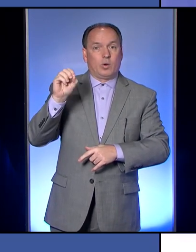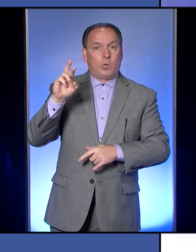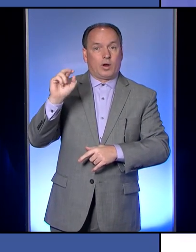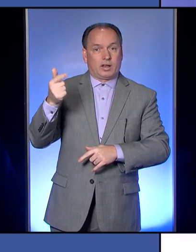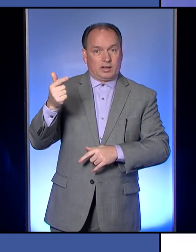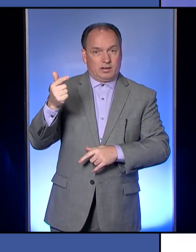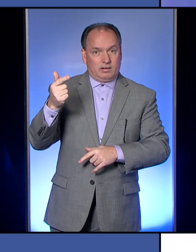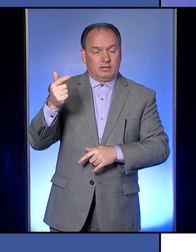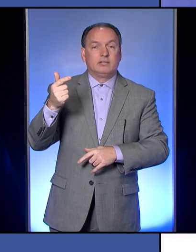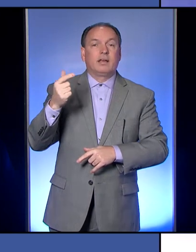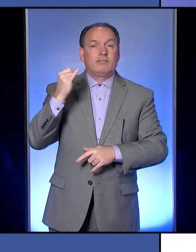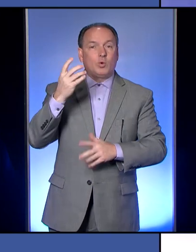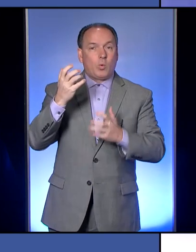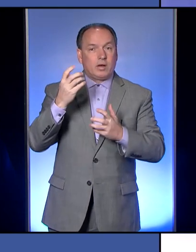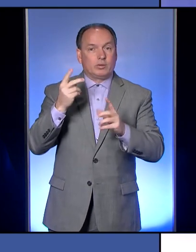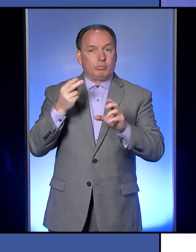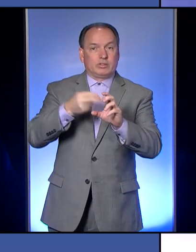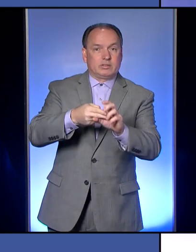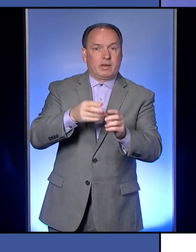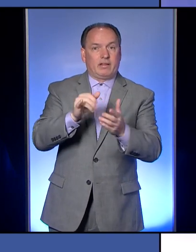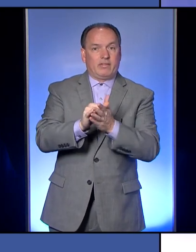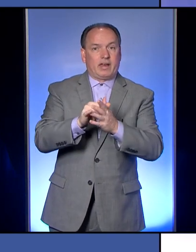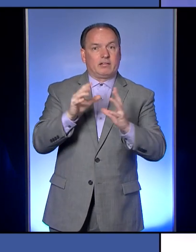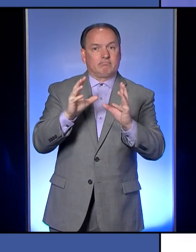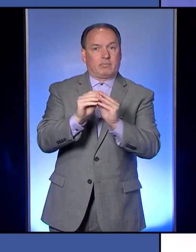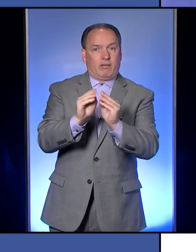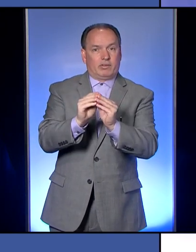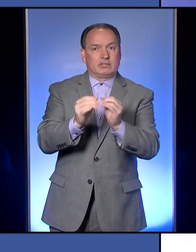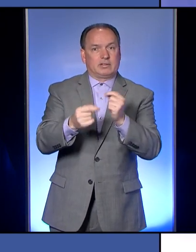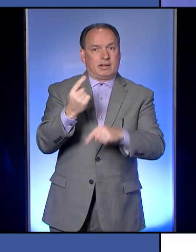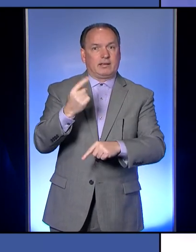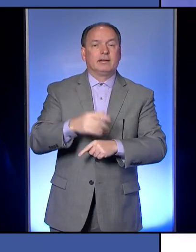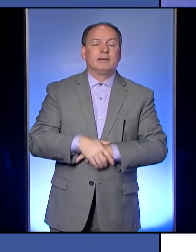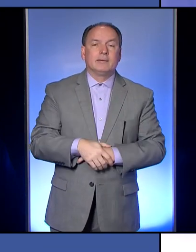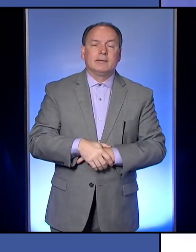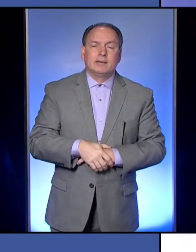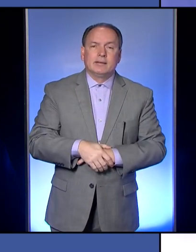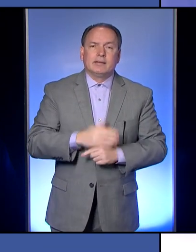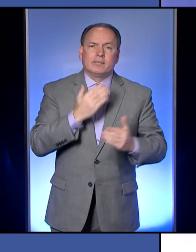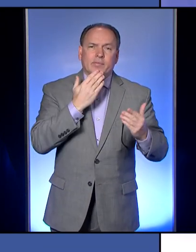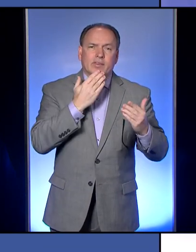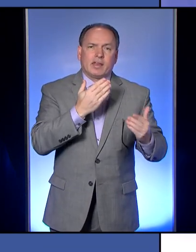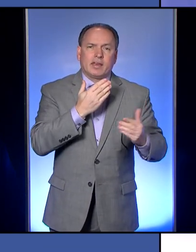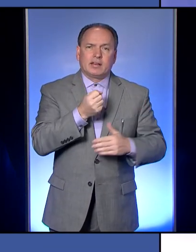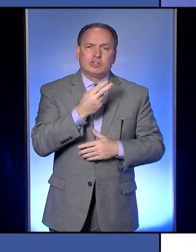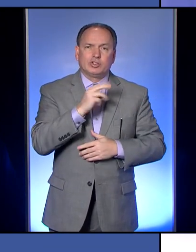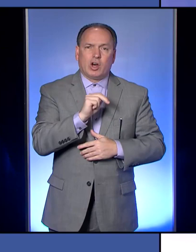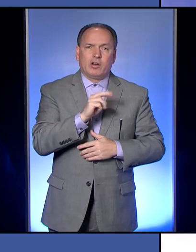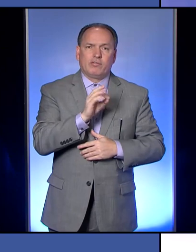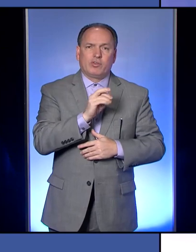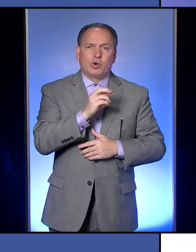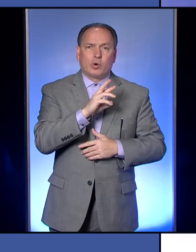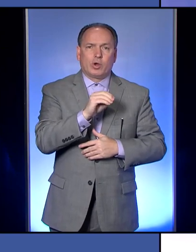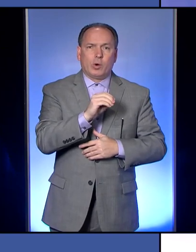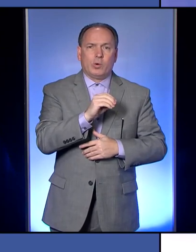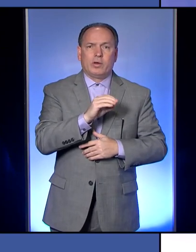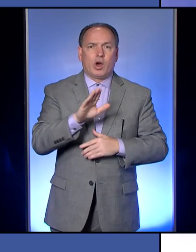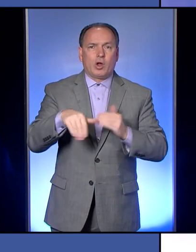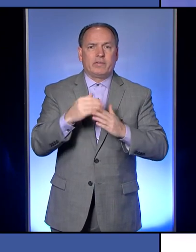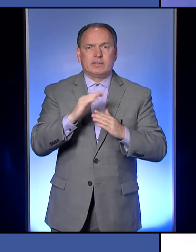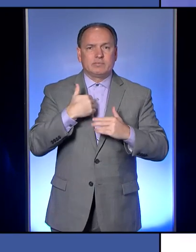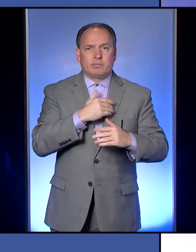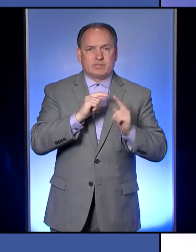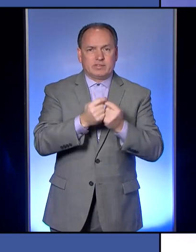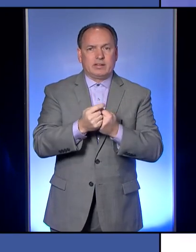yepeerie.org. If you would like to participate today in that. I want to thank Sean Fedorko and all those members of his team who